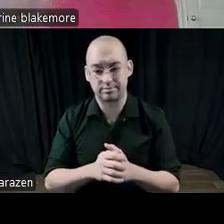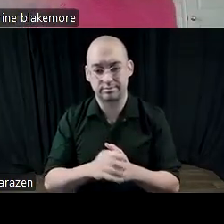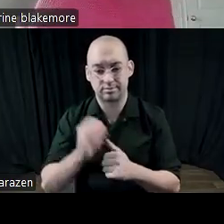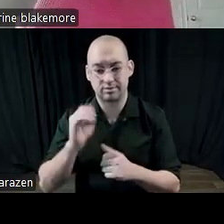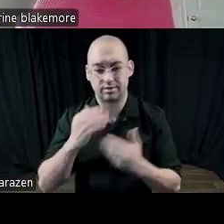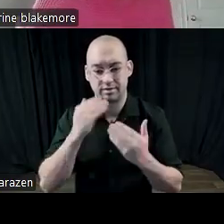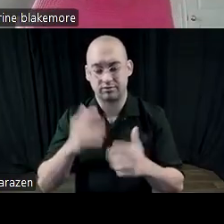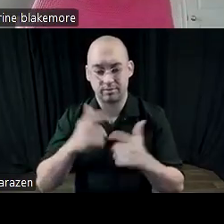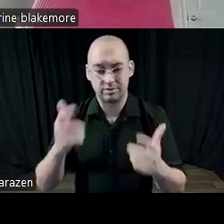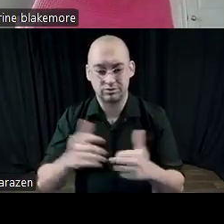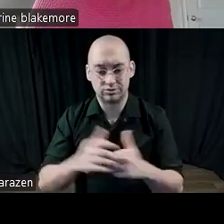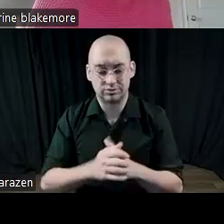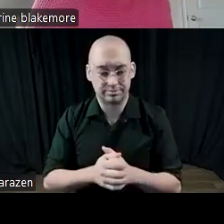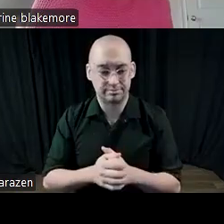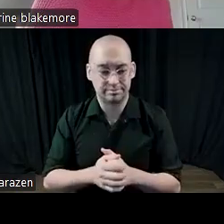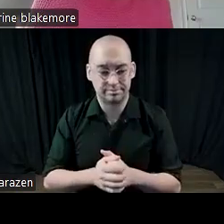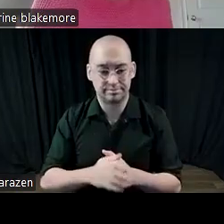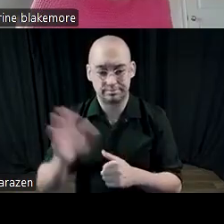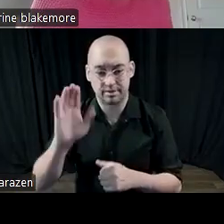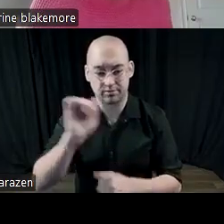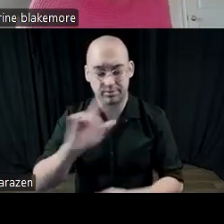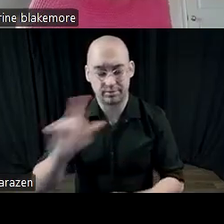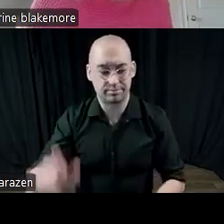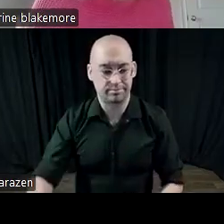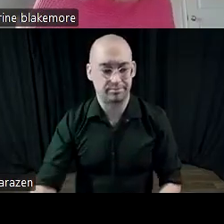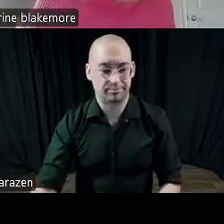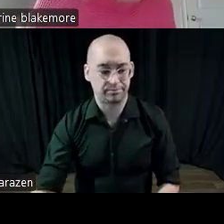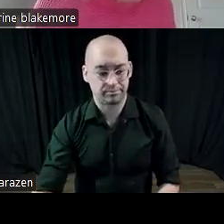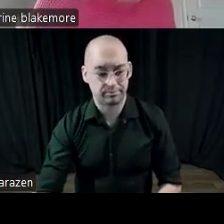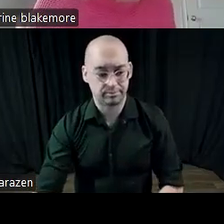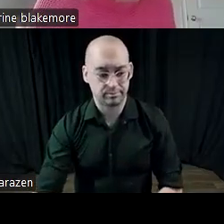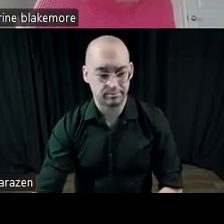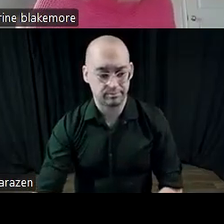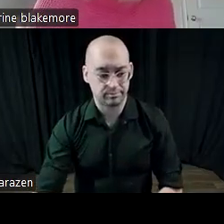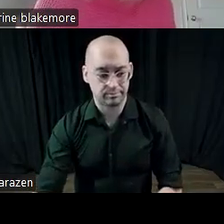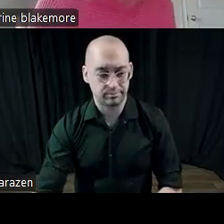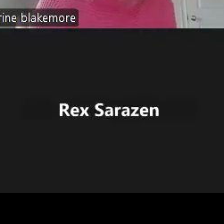Thank you, Catherine. Thank you. Bye, everyone. Thank you. Soon.